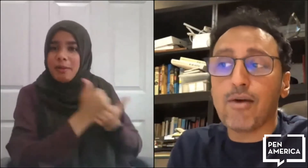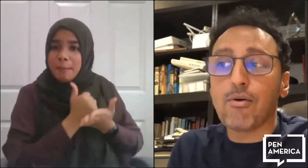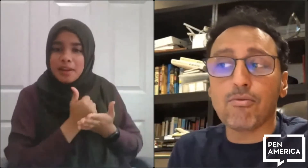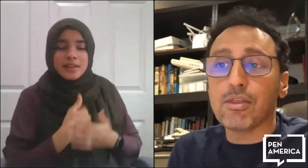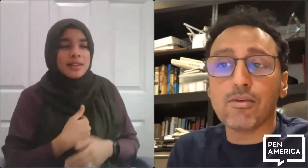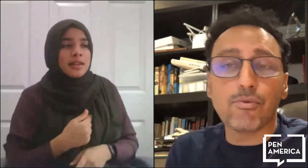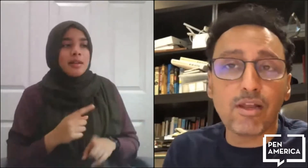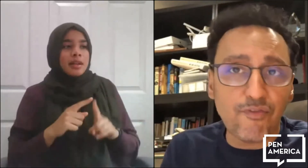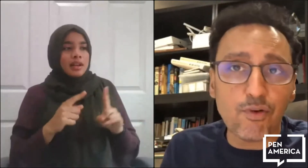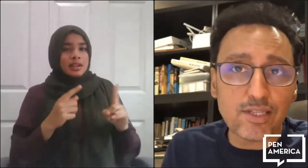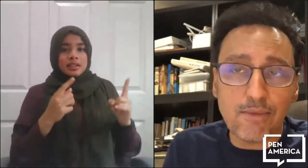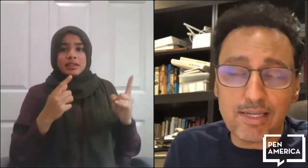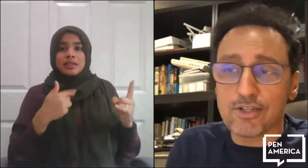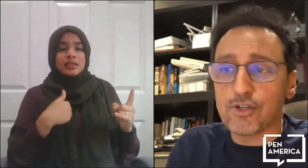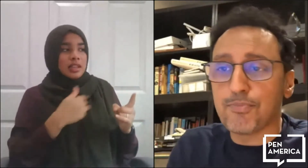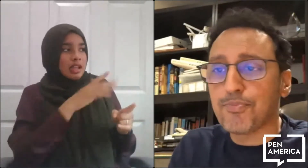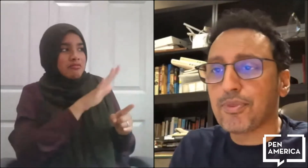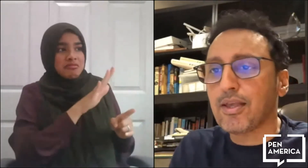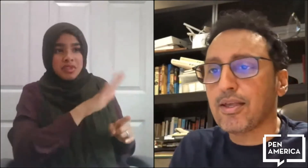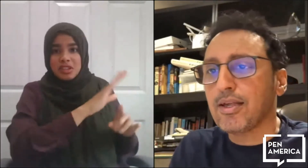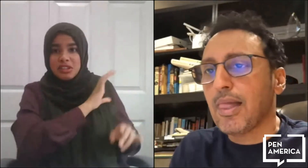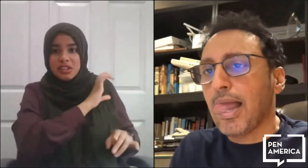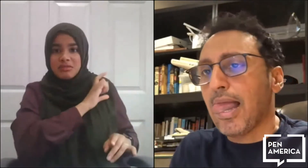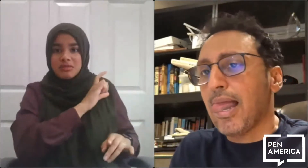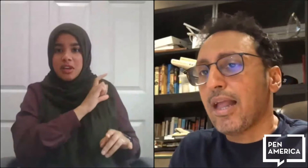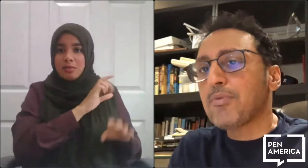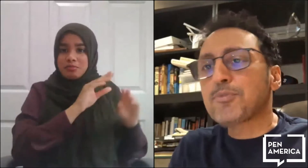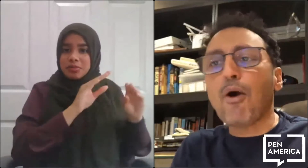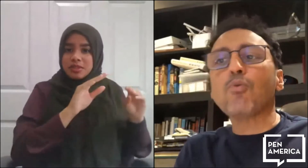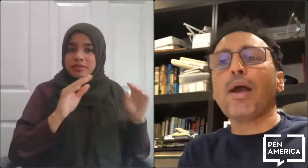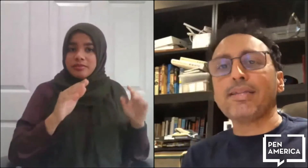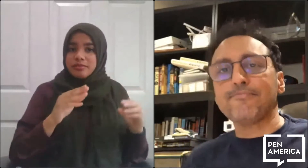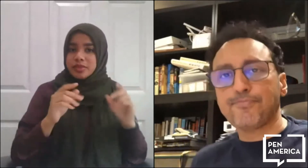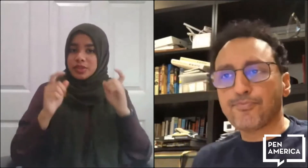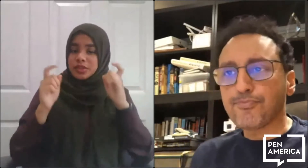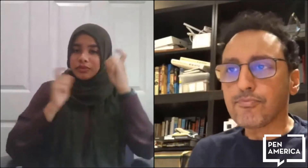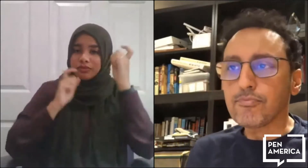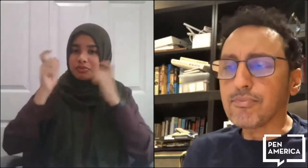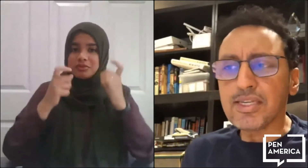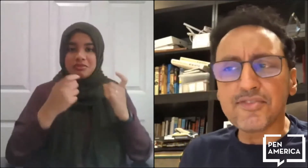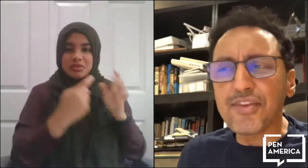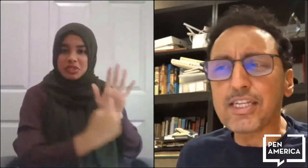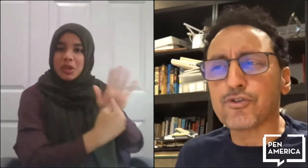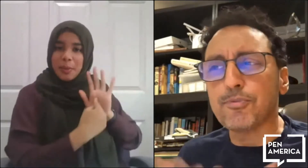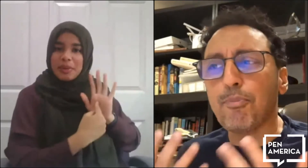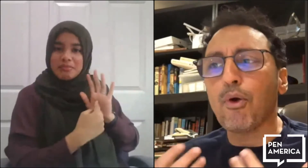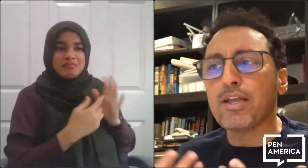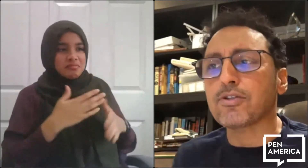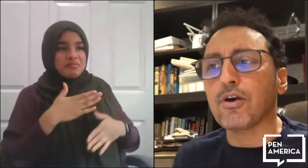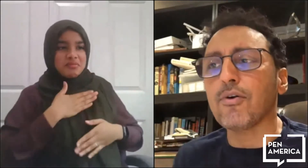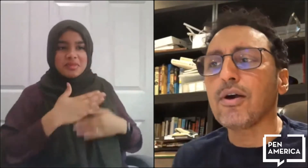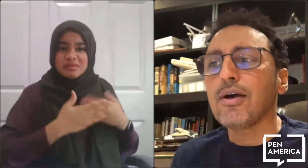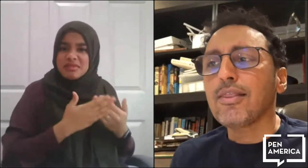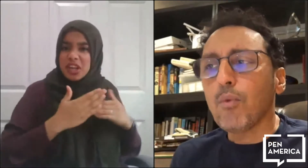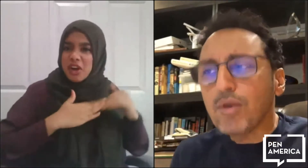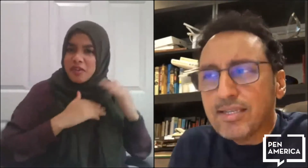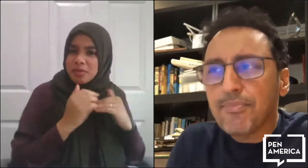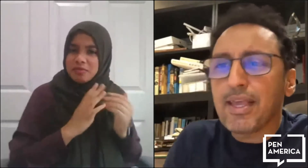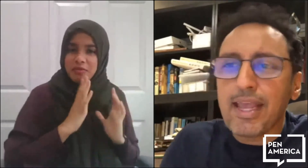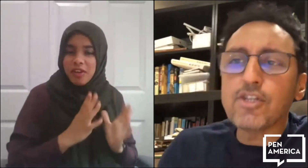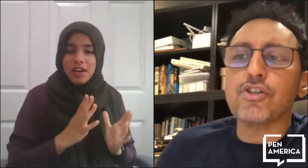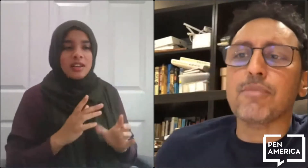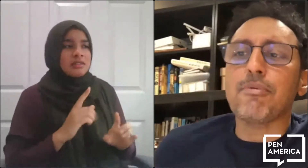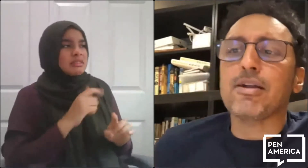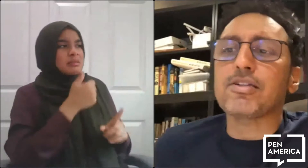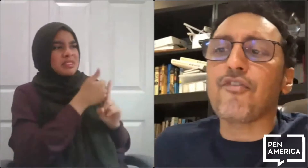reaction now only reinforced the message. He was bone white, his features boyish, though there was